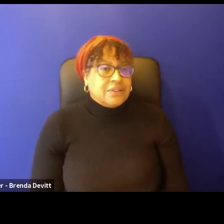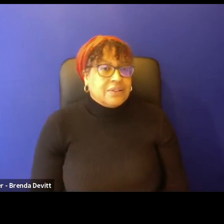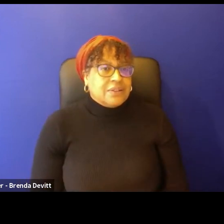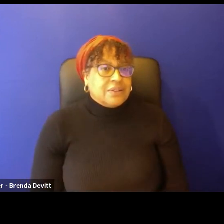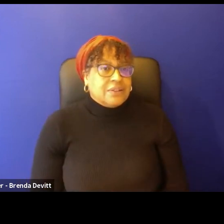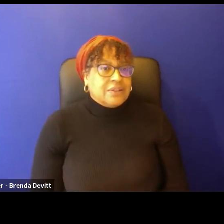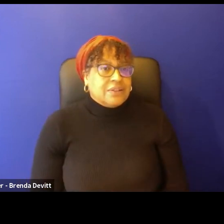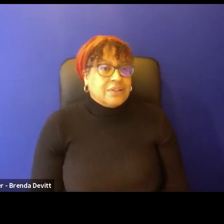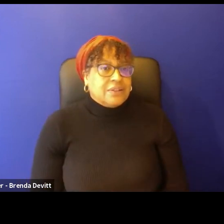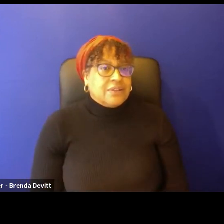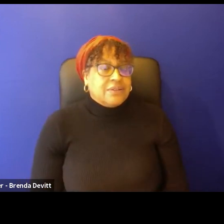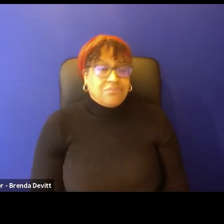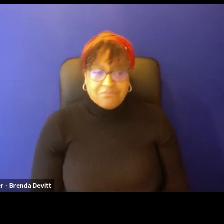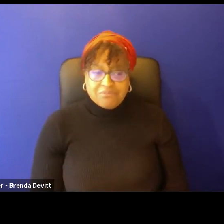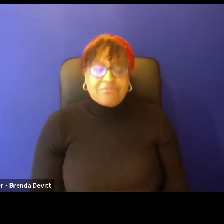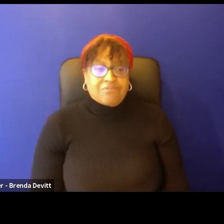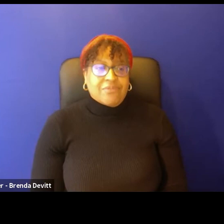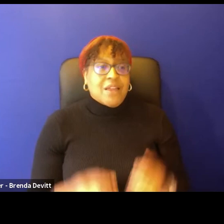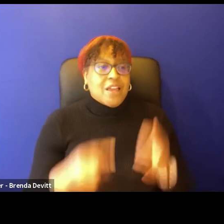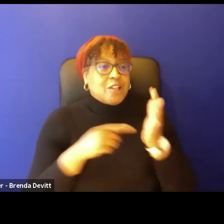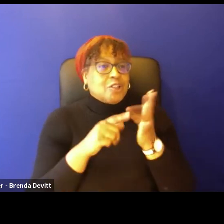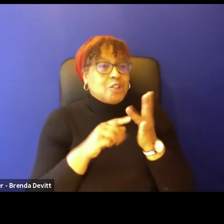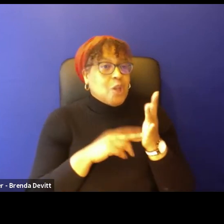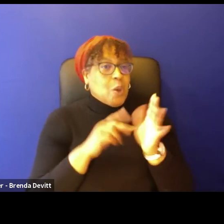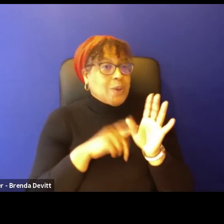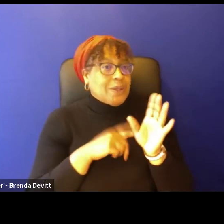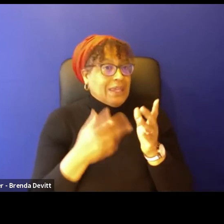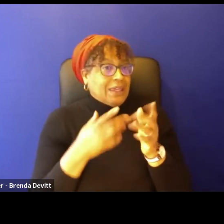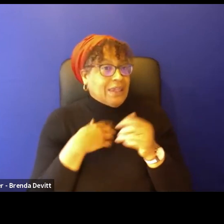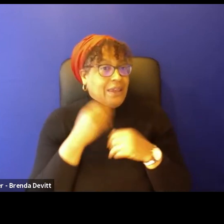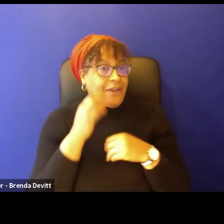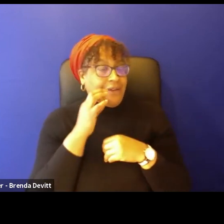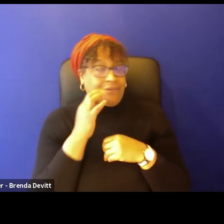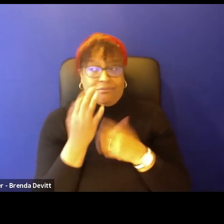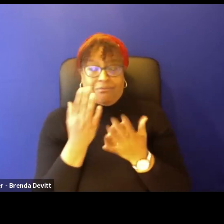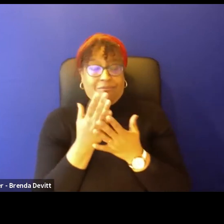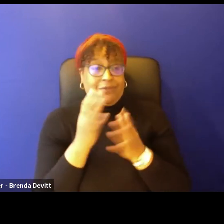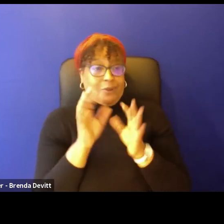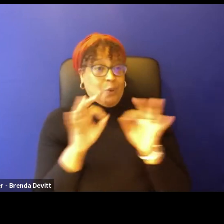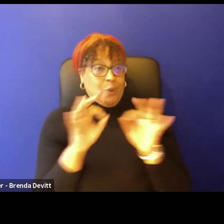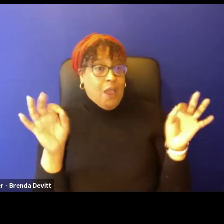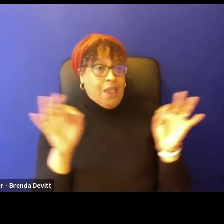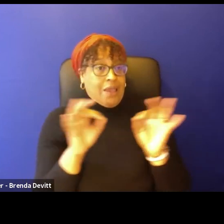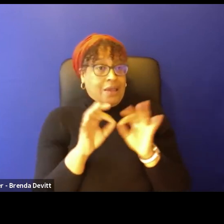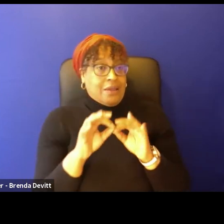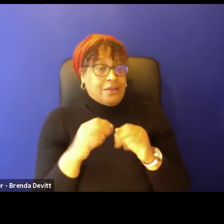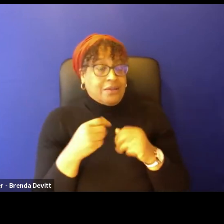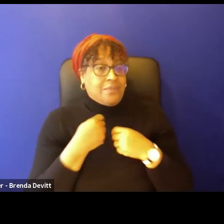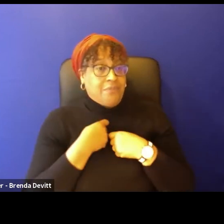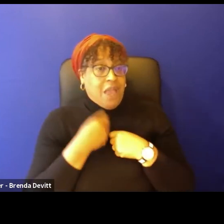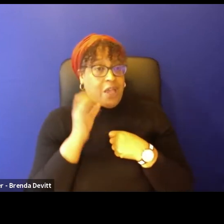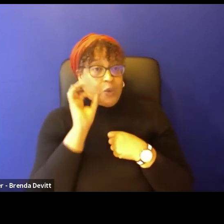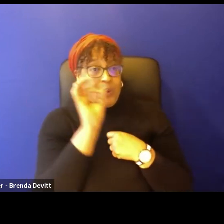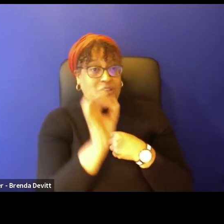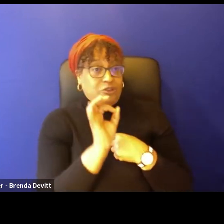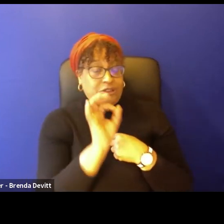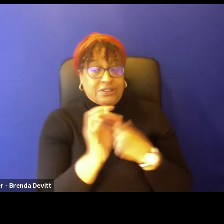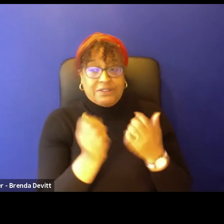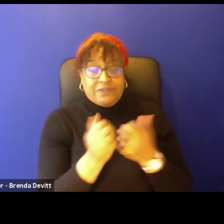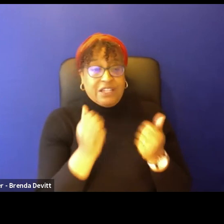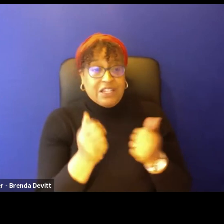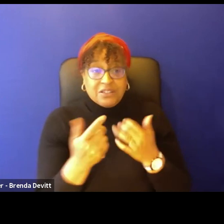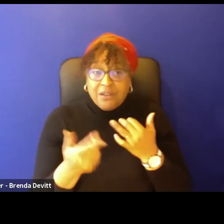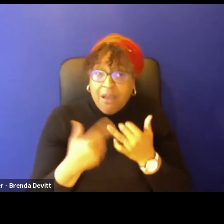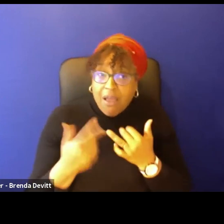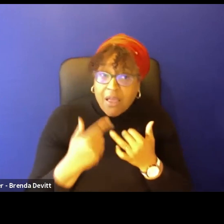It's gone very quiet, Tony. I've asked all the questions that I wanted to ask. I wondered if anybody else wanted to comment or ask